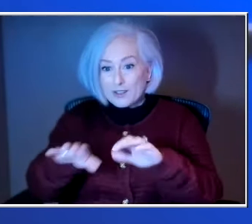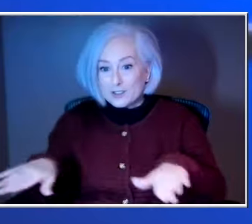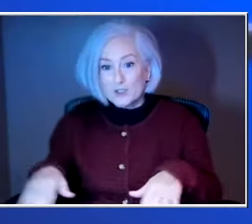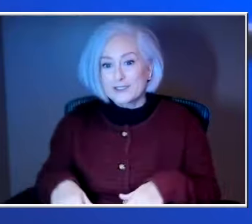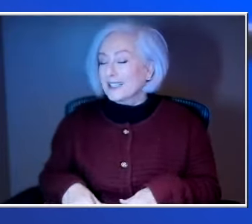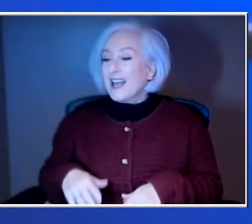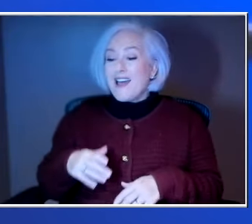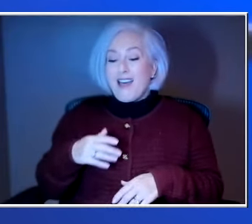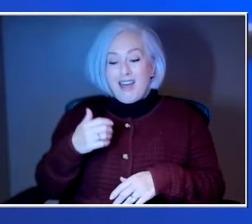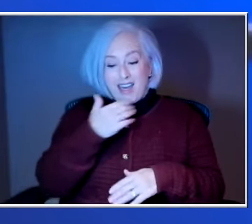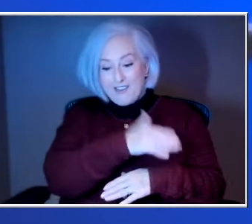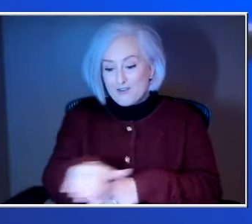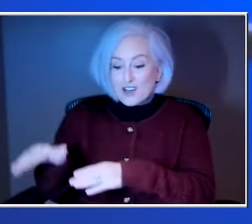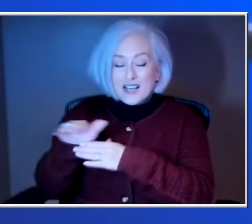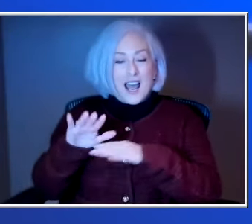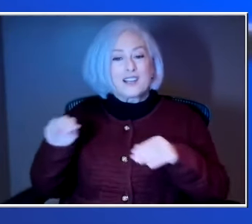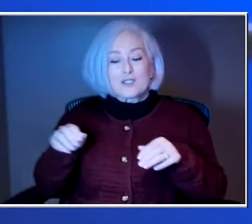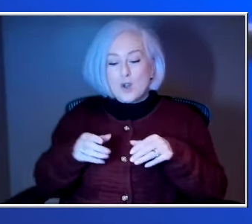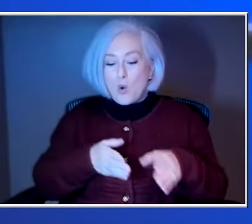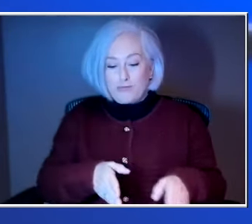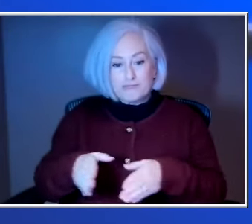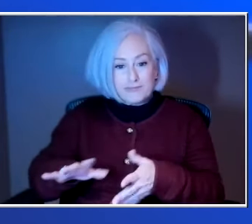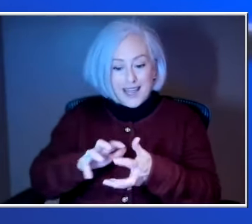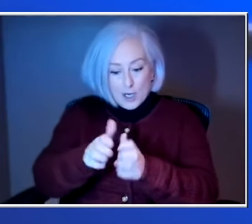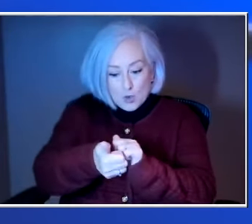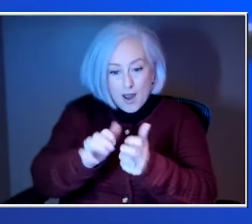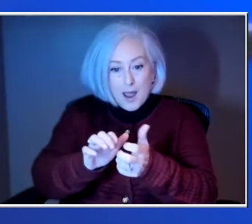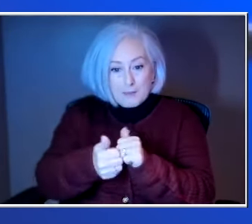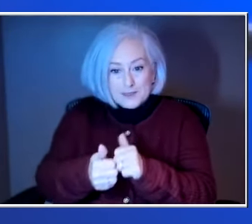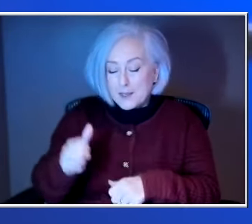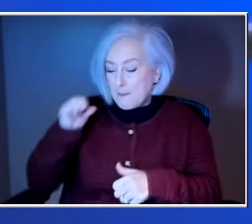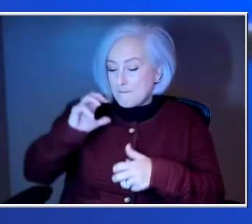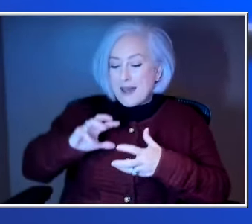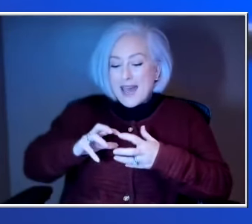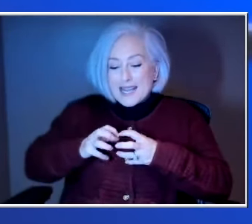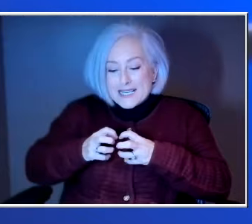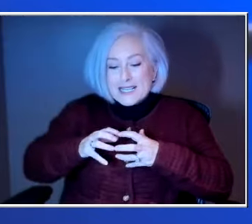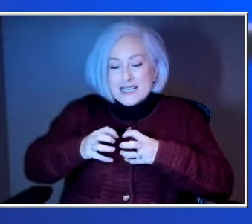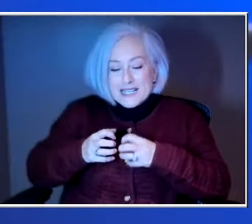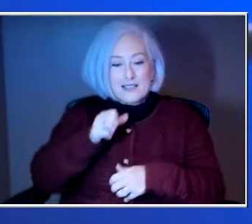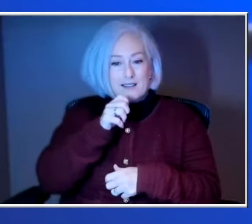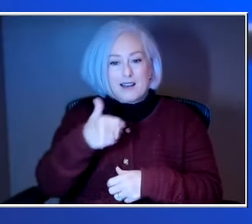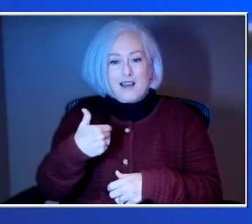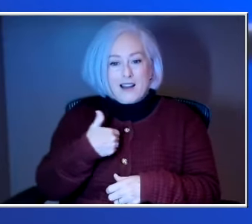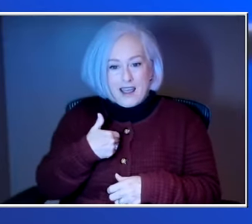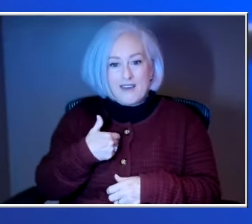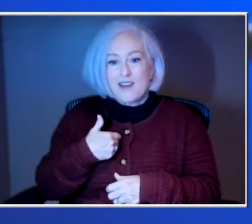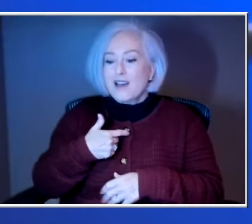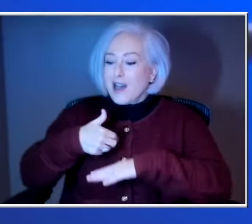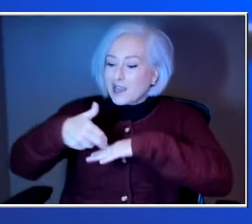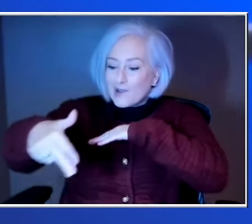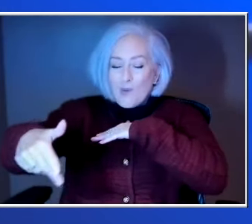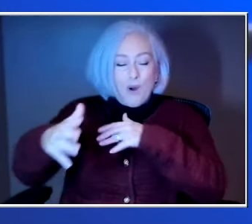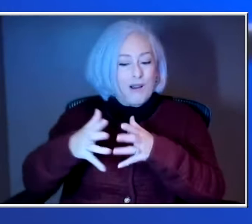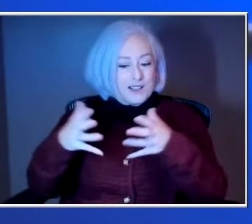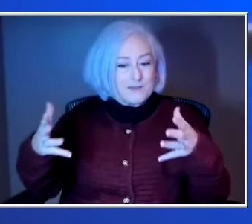I don't have back spasms all the time. I'm able to walk as much as I absolutely want to. I'm able to race around chasing the kids sometimes in my